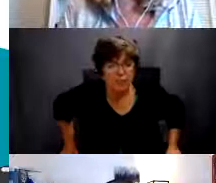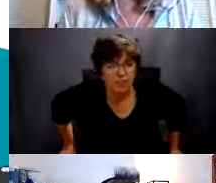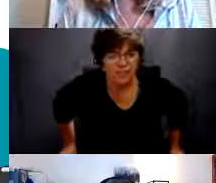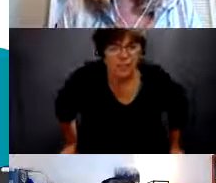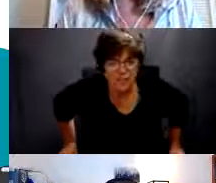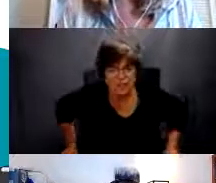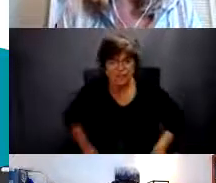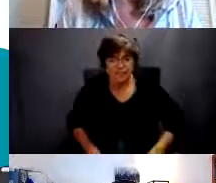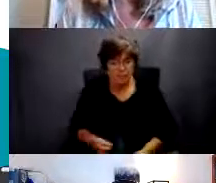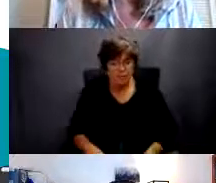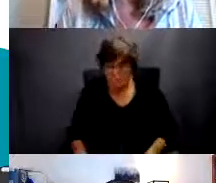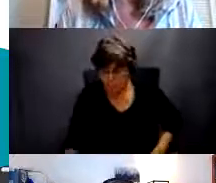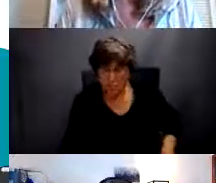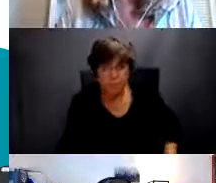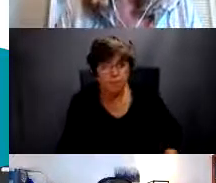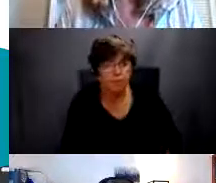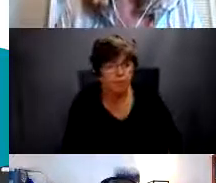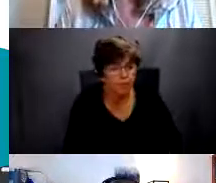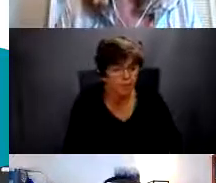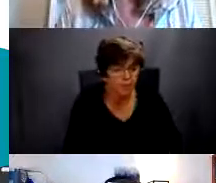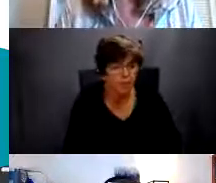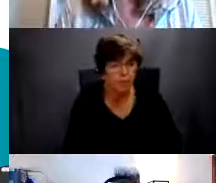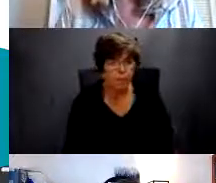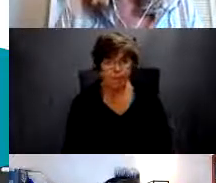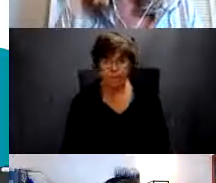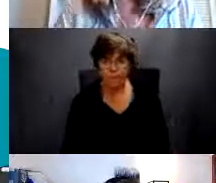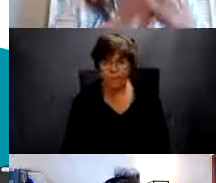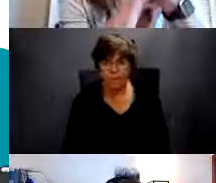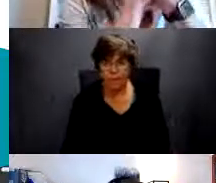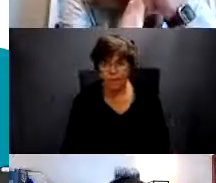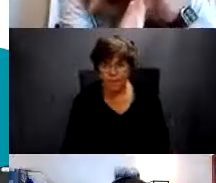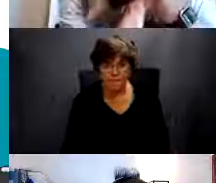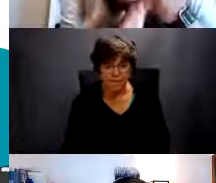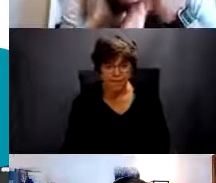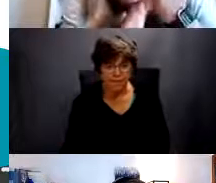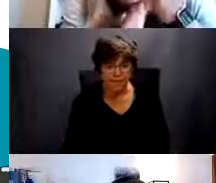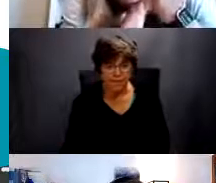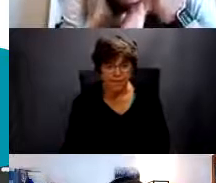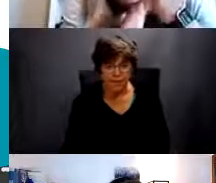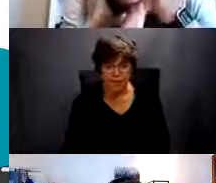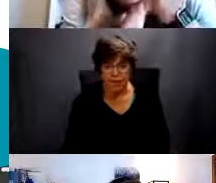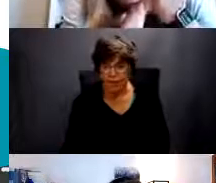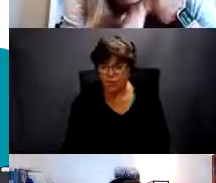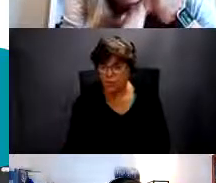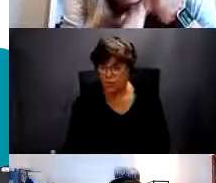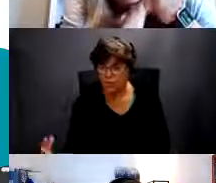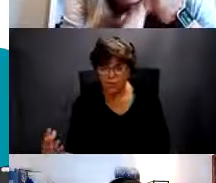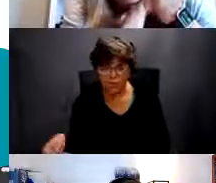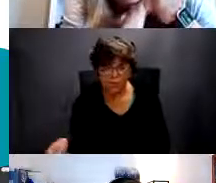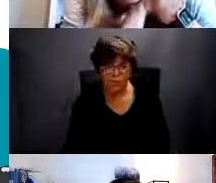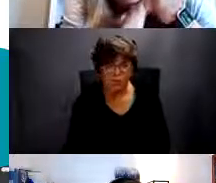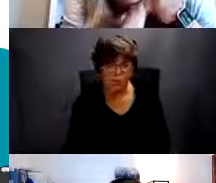Lynn, and I was thinking about a lot of things as I was talking. Let me stop the recording really